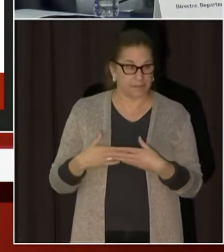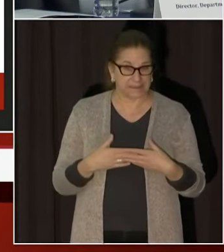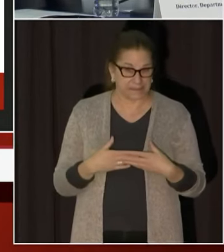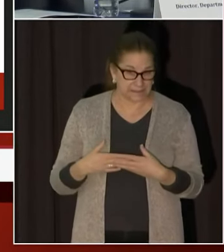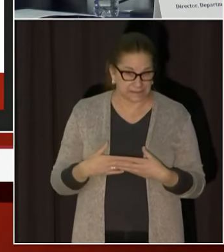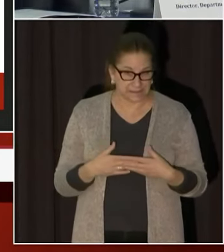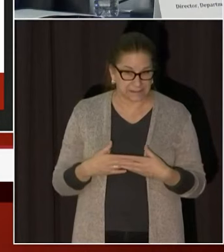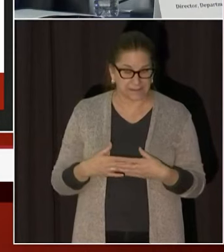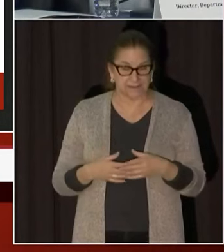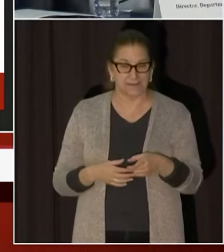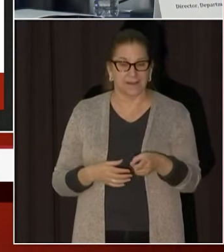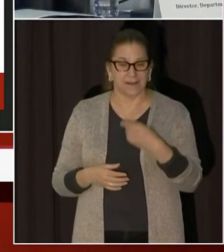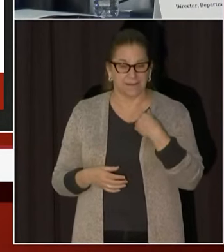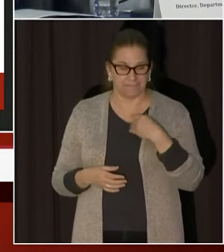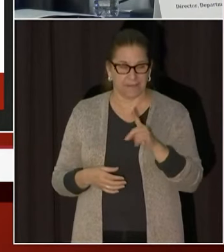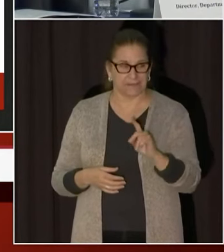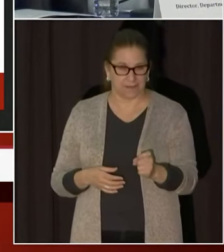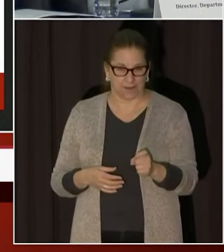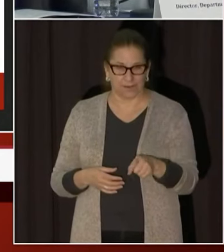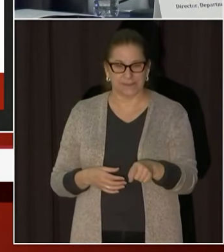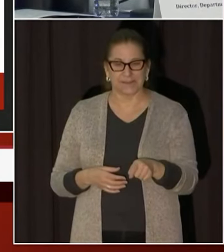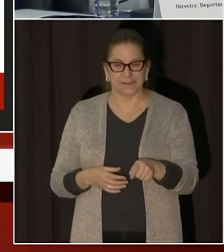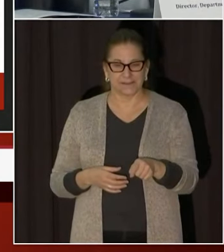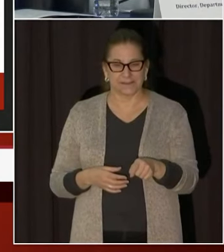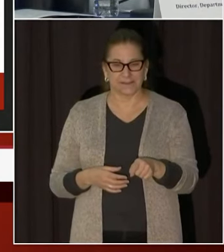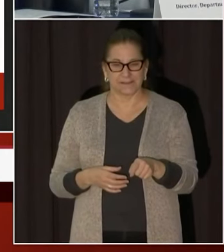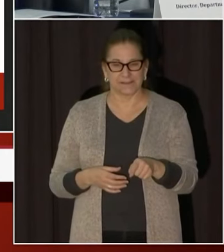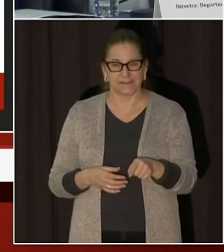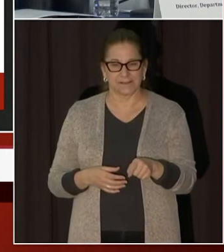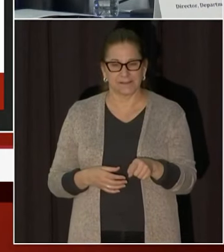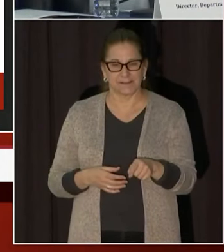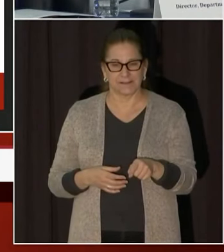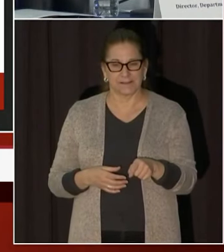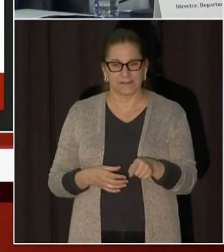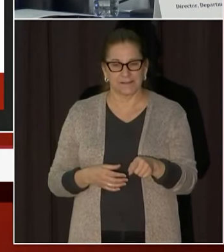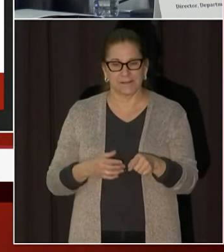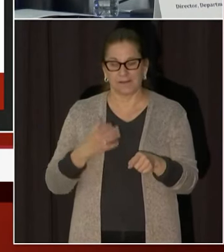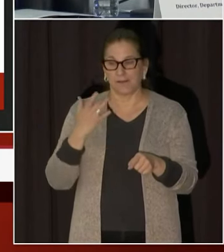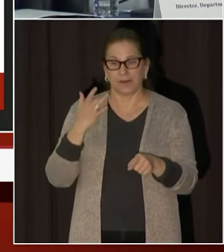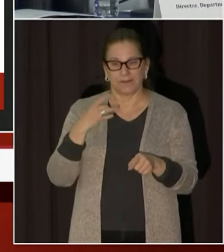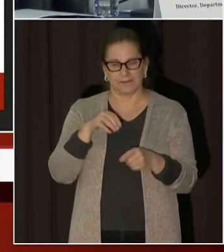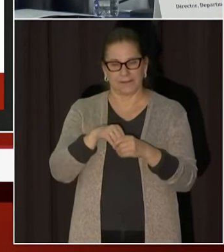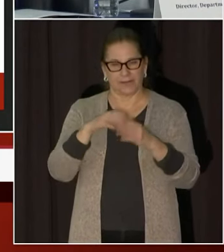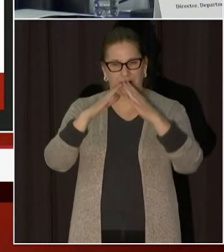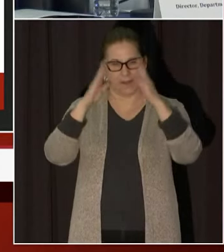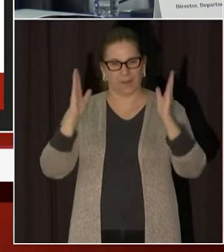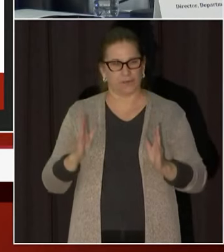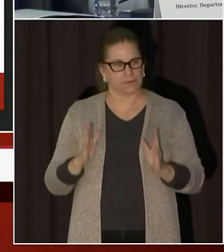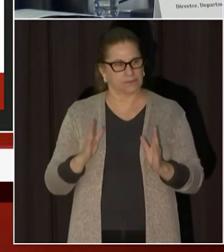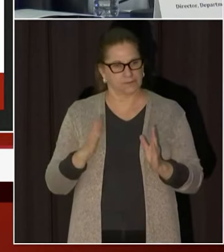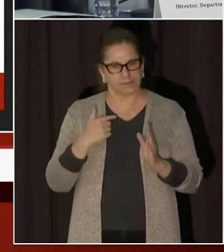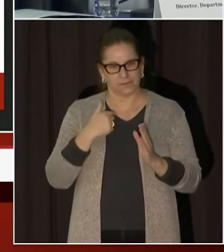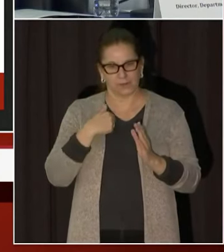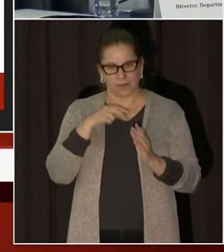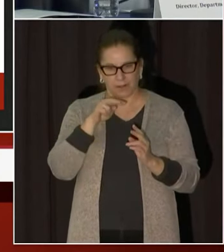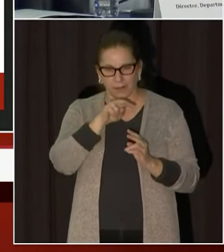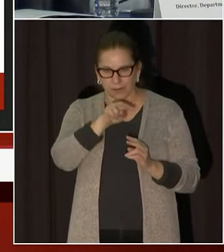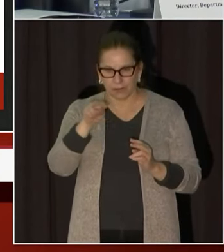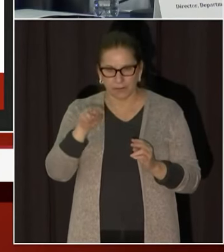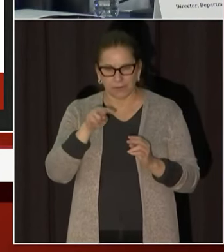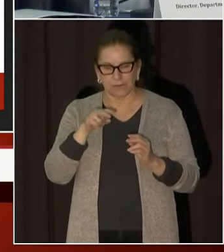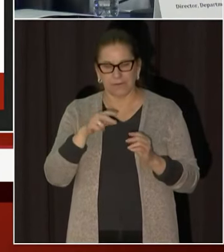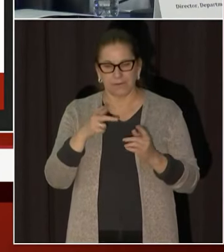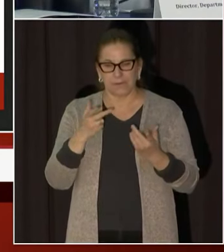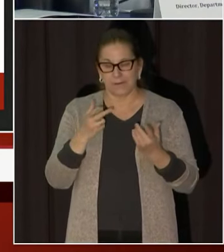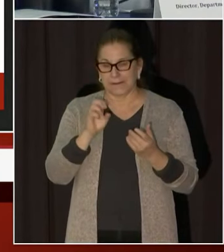you could imagine that most of them have been related to household contacts. While we have had 48 pregnant women in